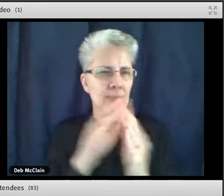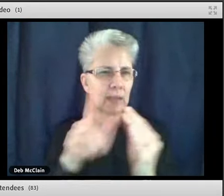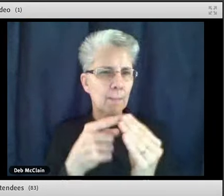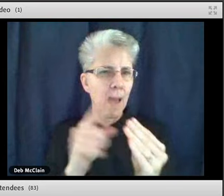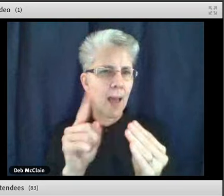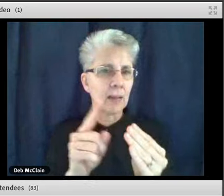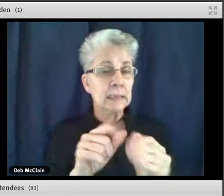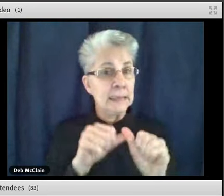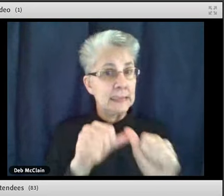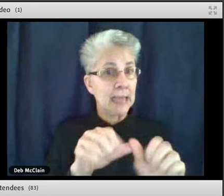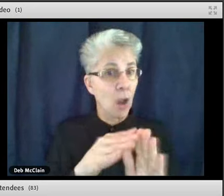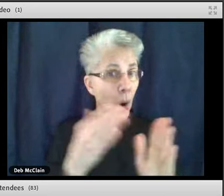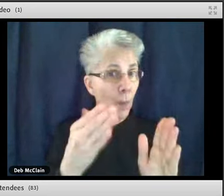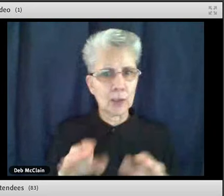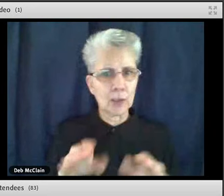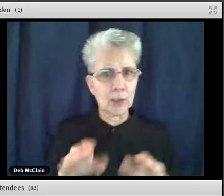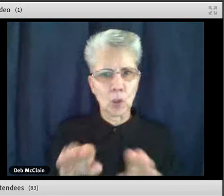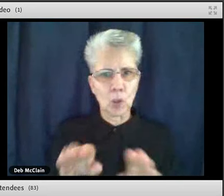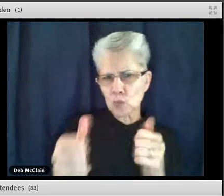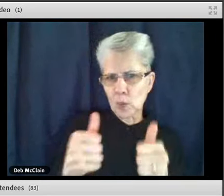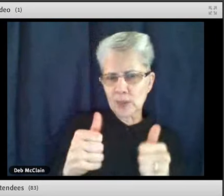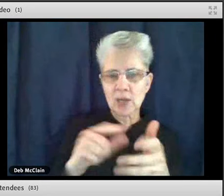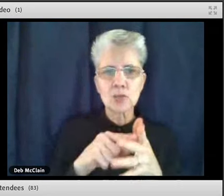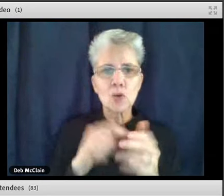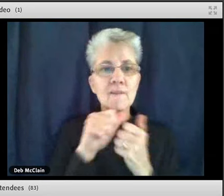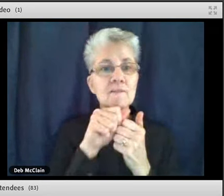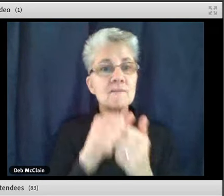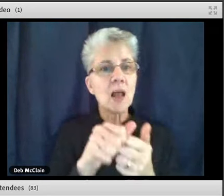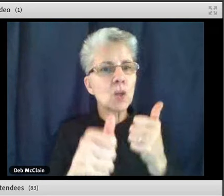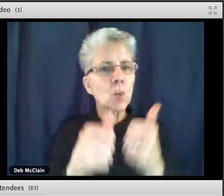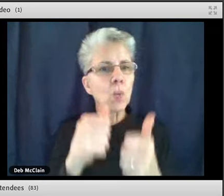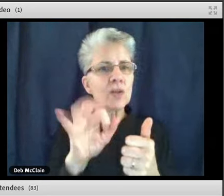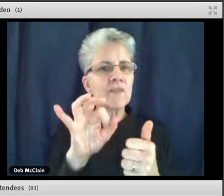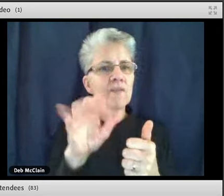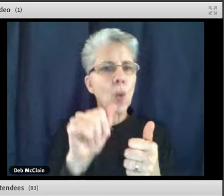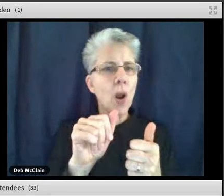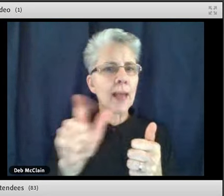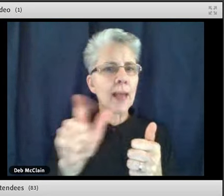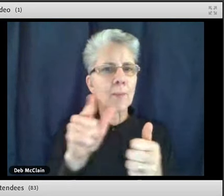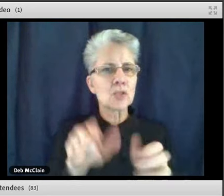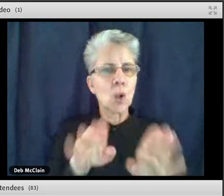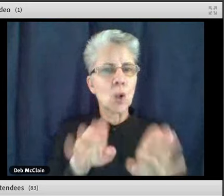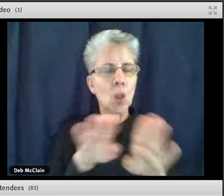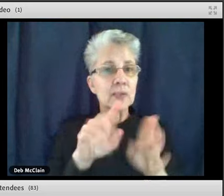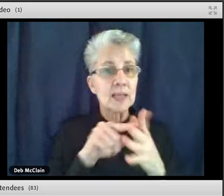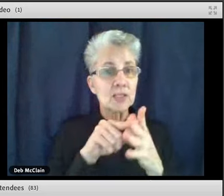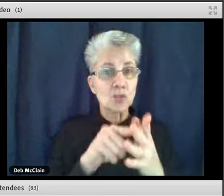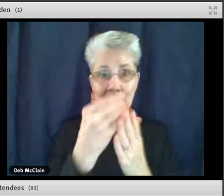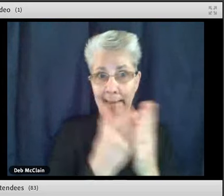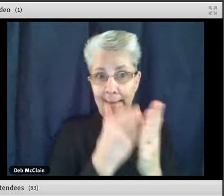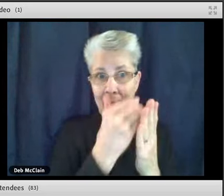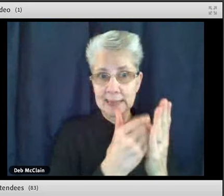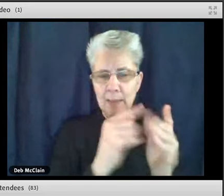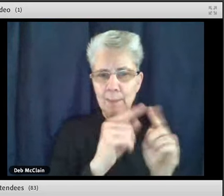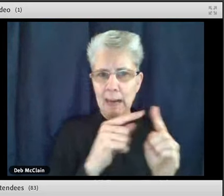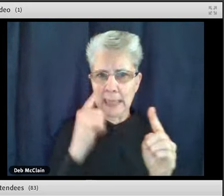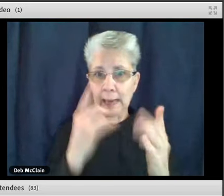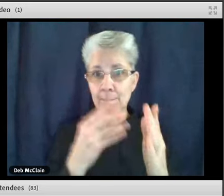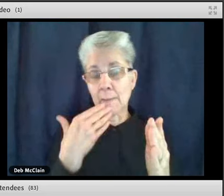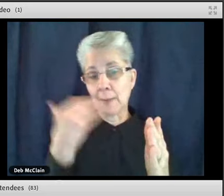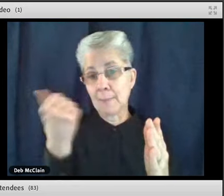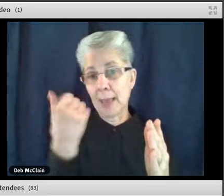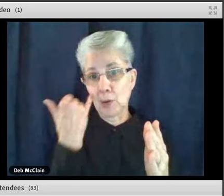that so people know. There's a bunch of Facebook groups that you can become a member of, and this is going to help you stay